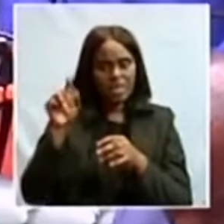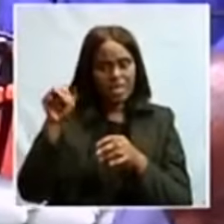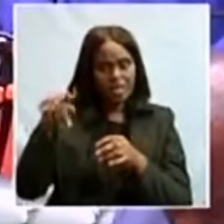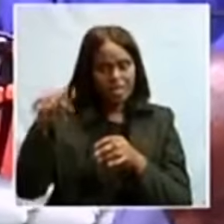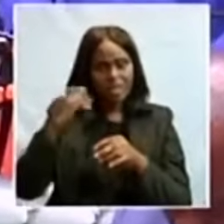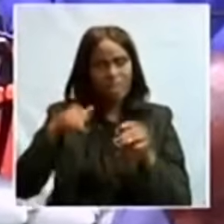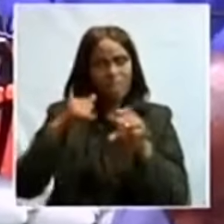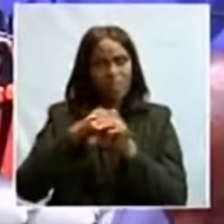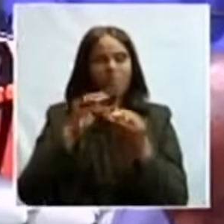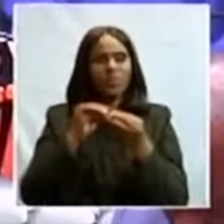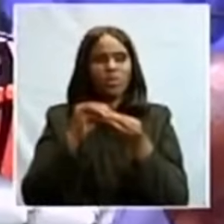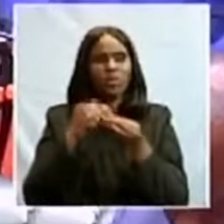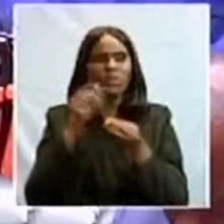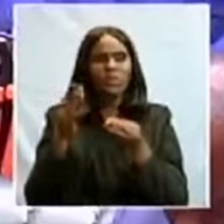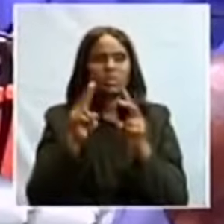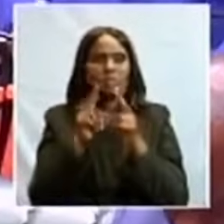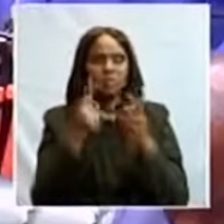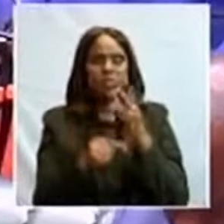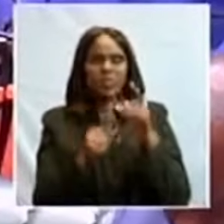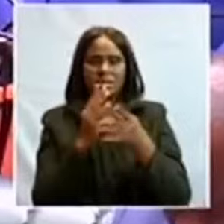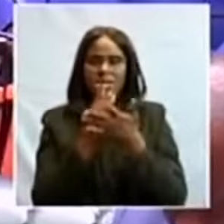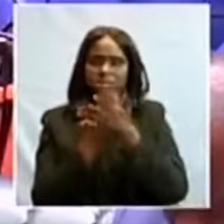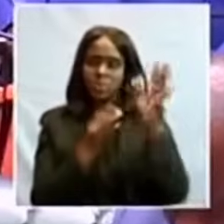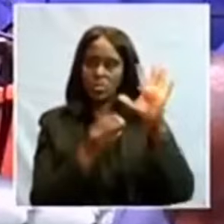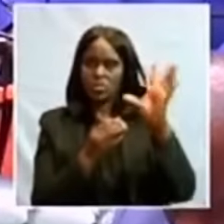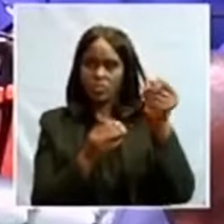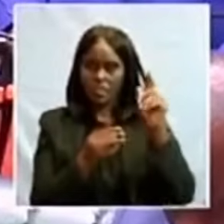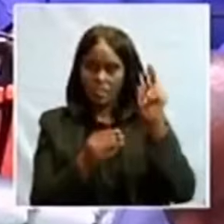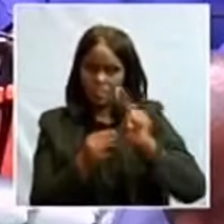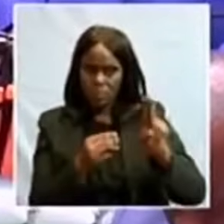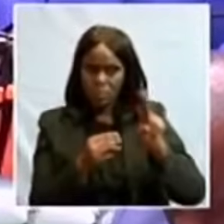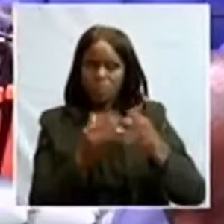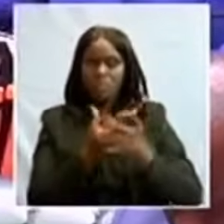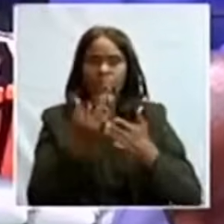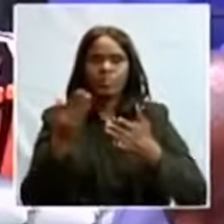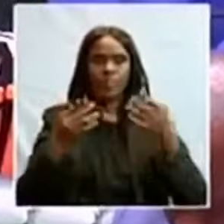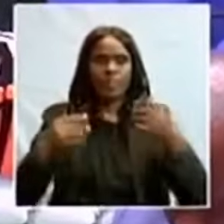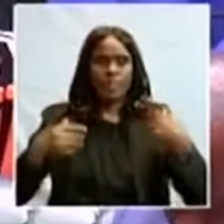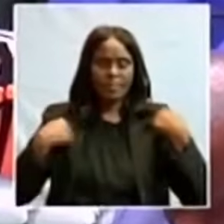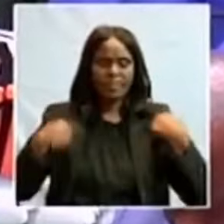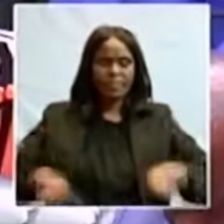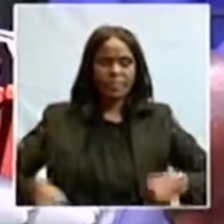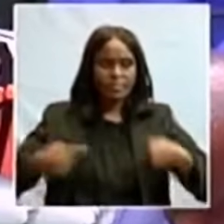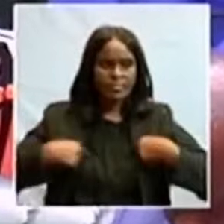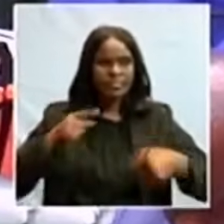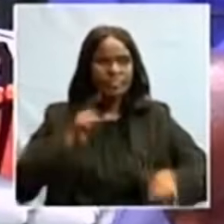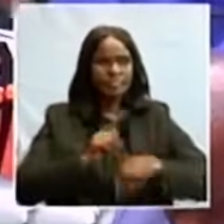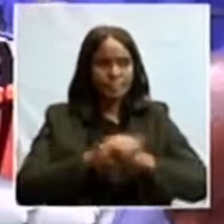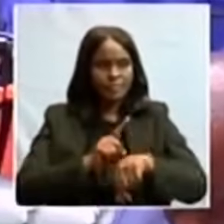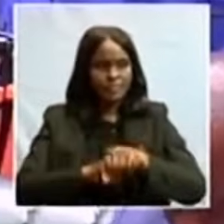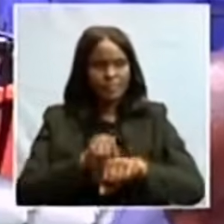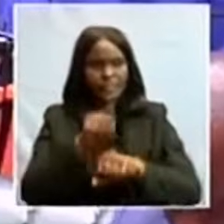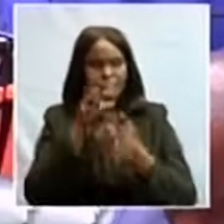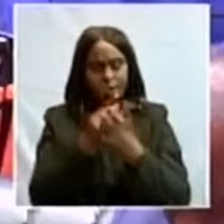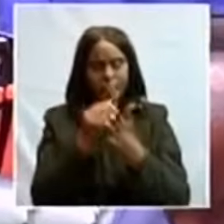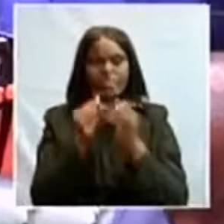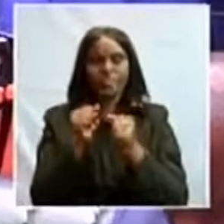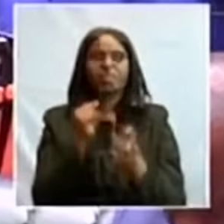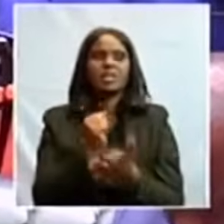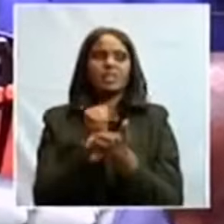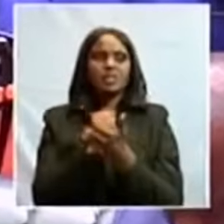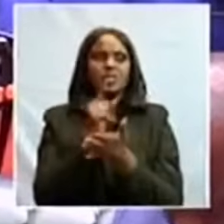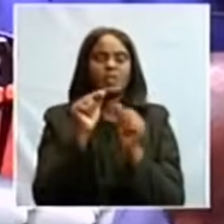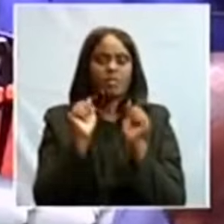is involved, so that some of the money that you are spending to buy jerseys, to buy footballs, that money can help.